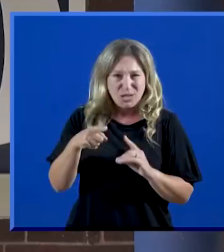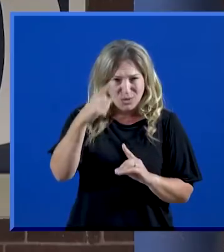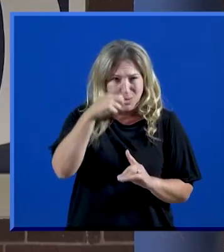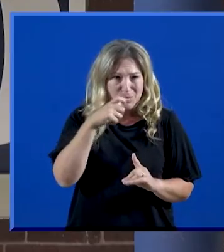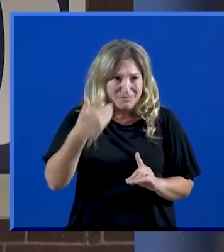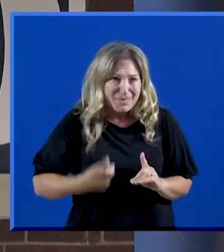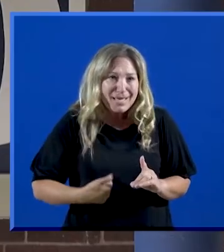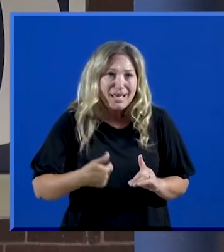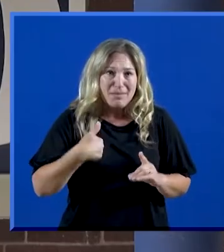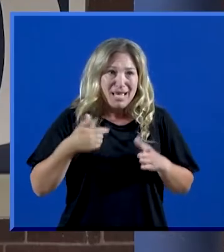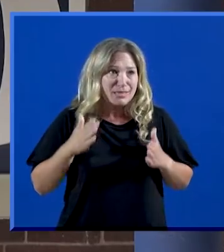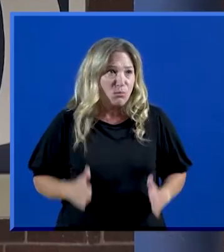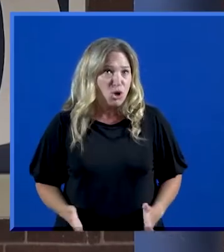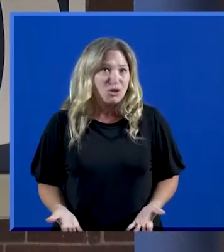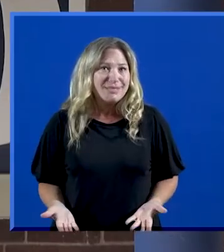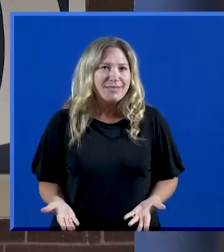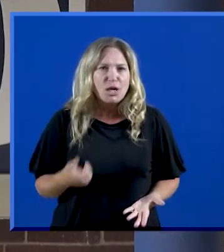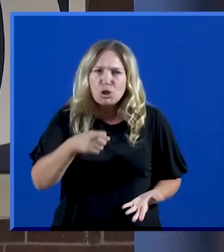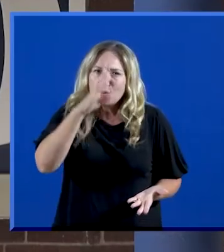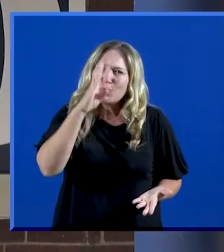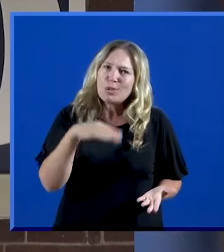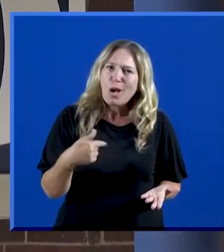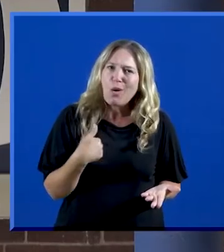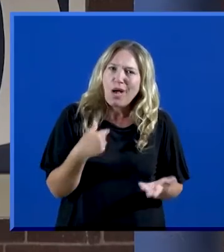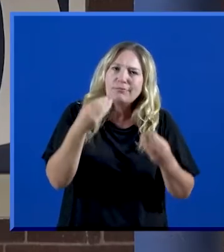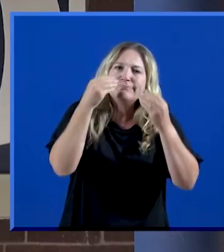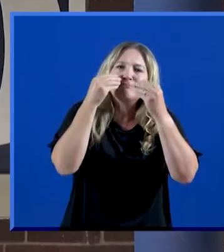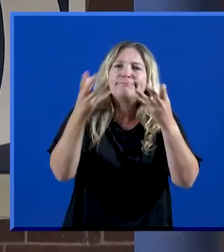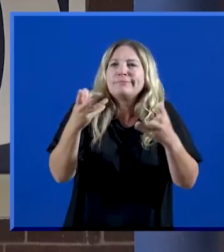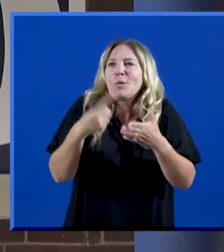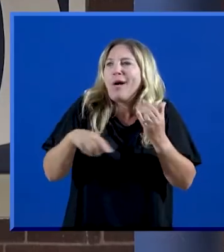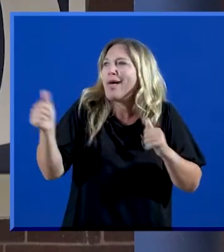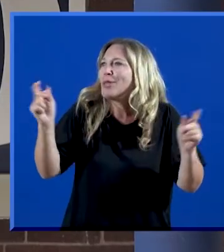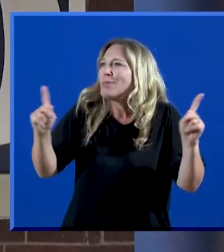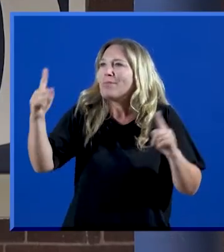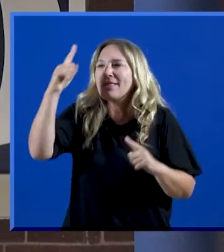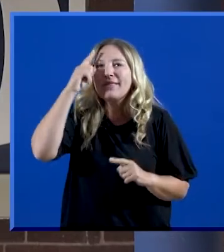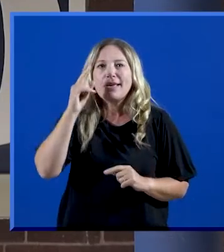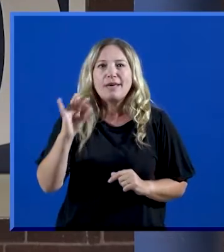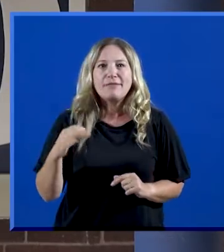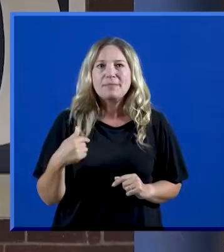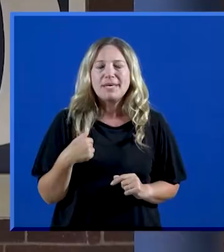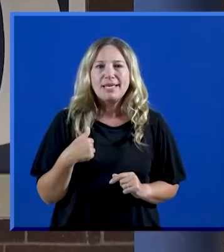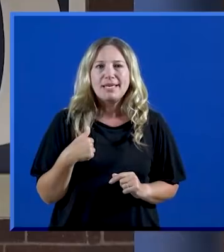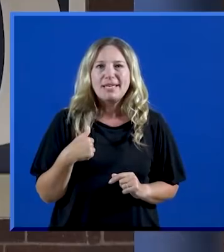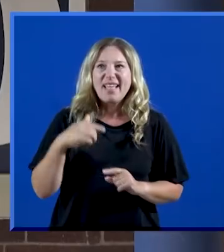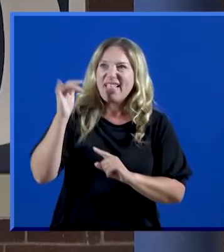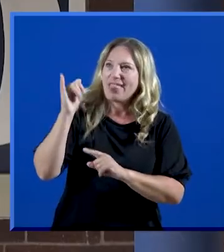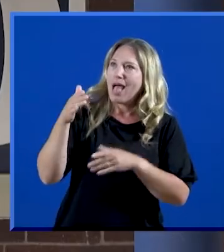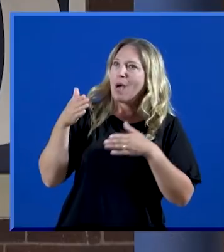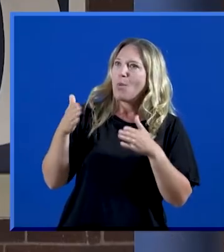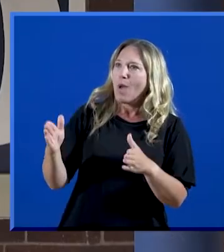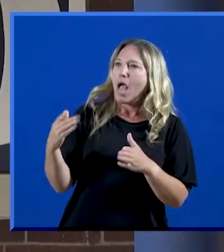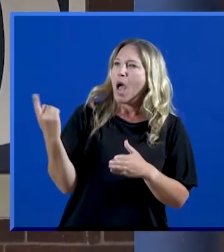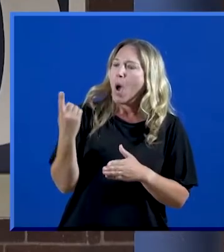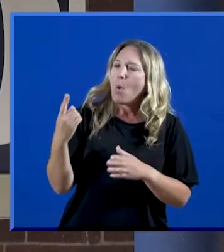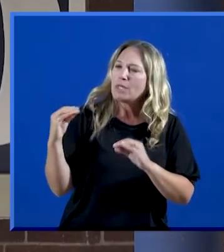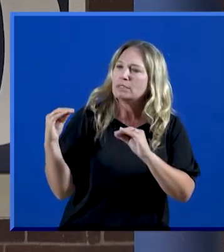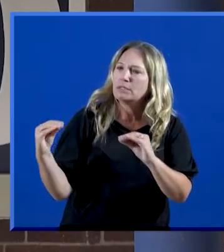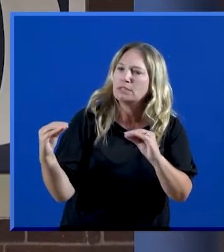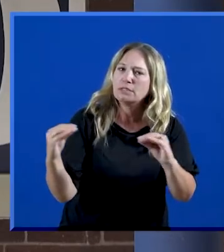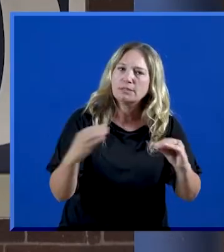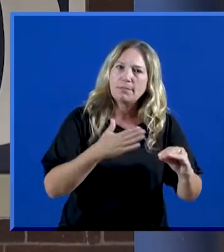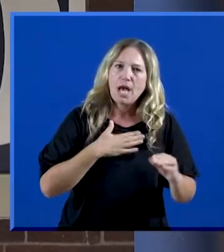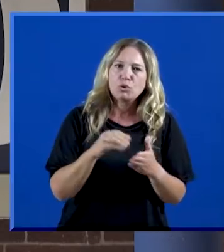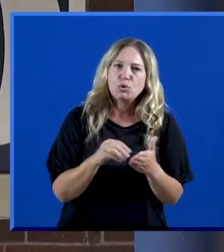us. If you know anything about me or who I am as a person, you know that I don't really care about what other people think about me. This way of thinking